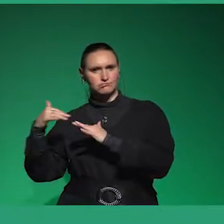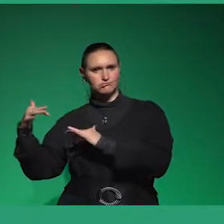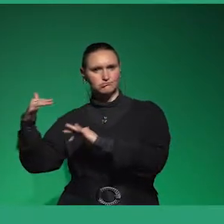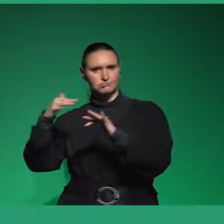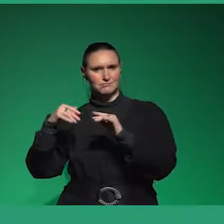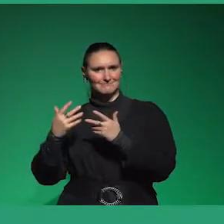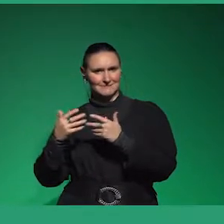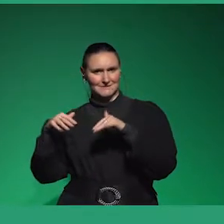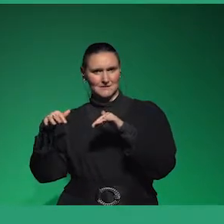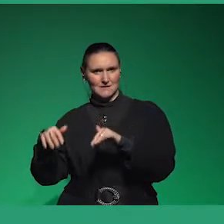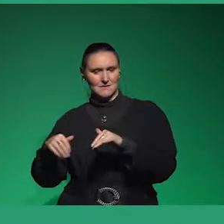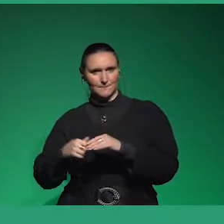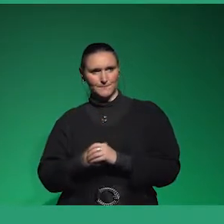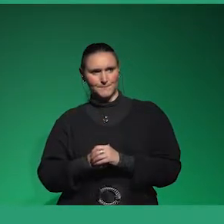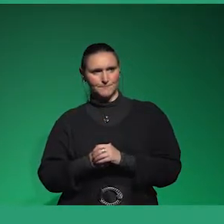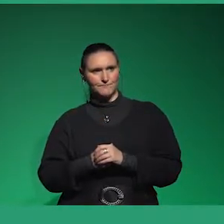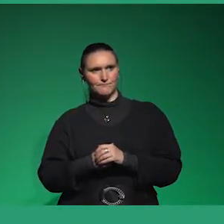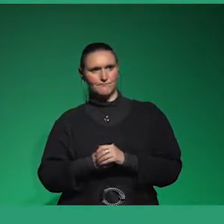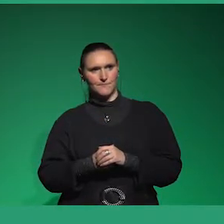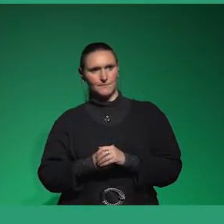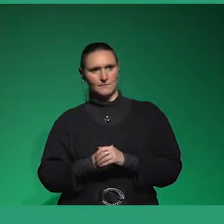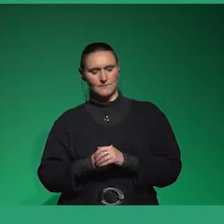into the fresh light. This is